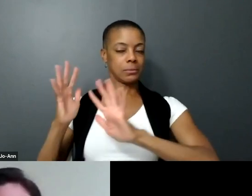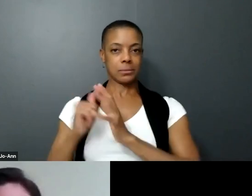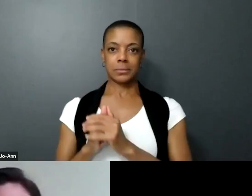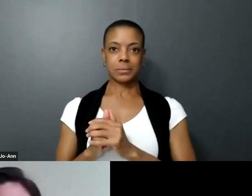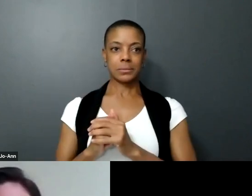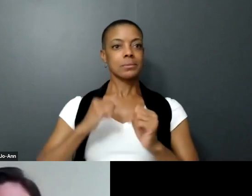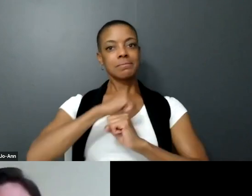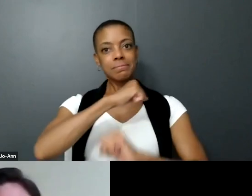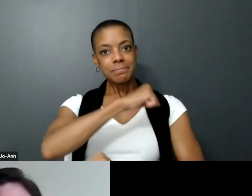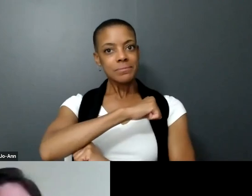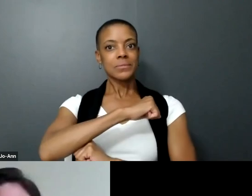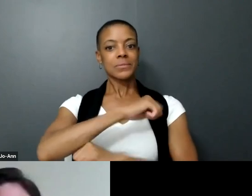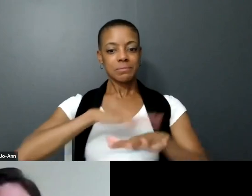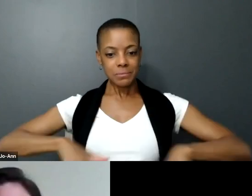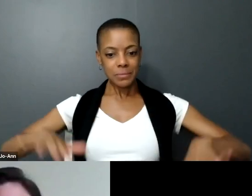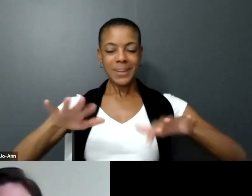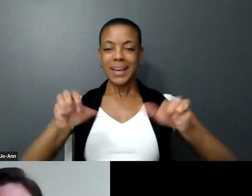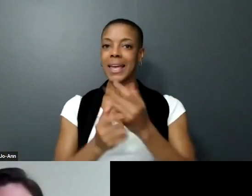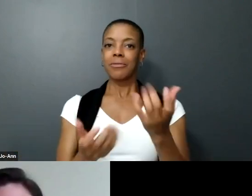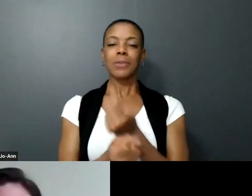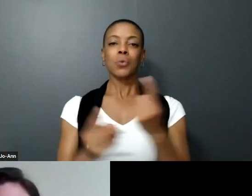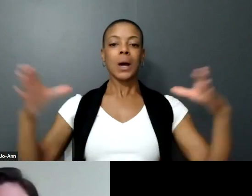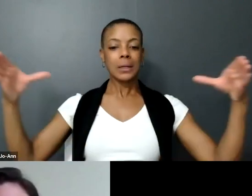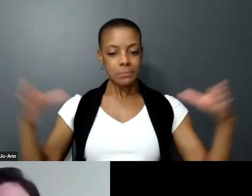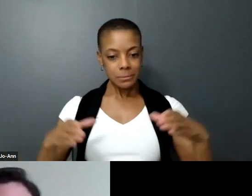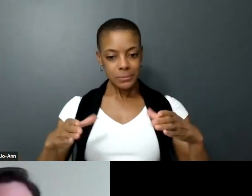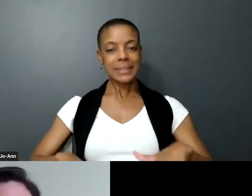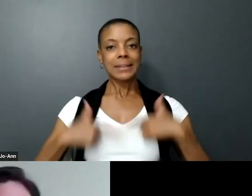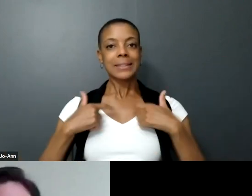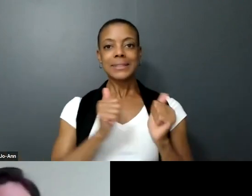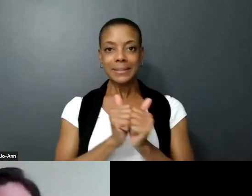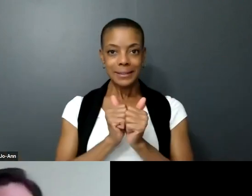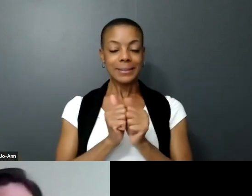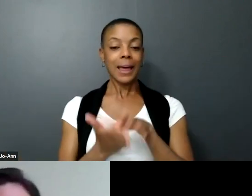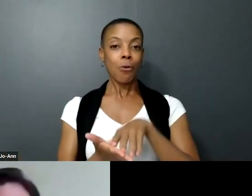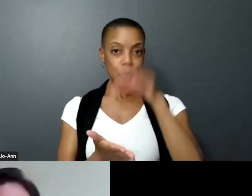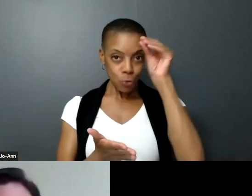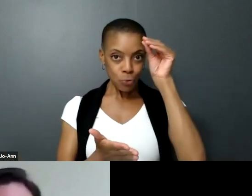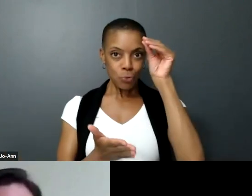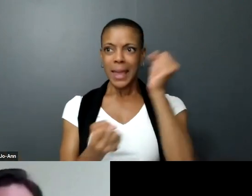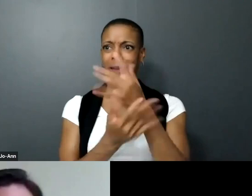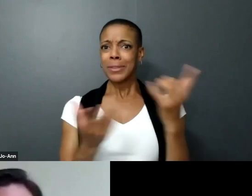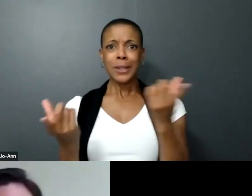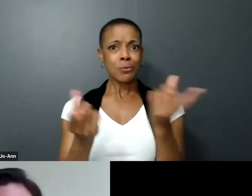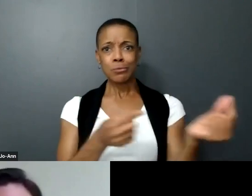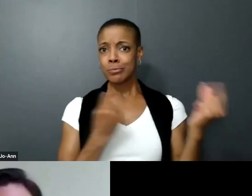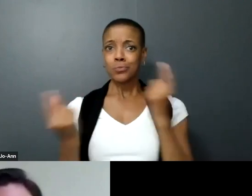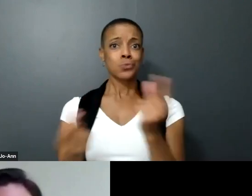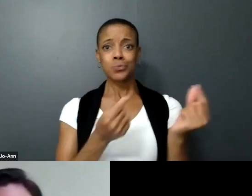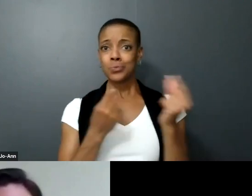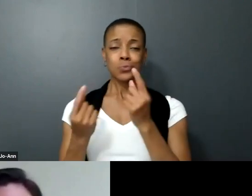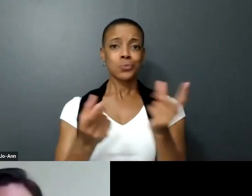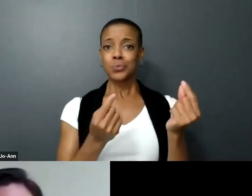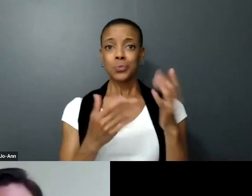space for all of those gathered here today to live together and learn, and all of the other things you do every day that you work to